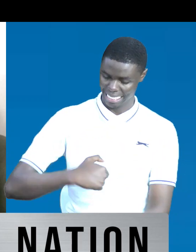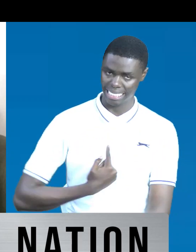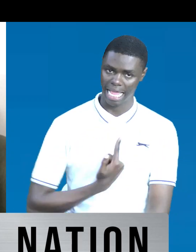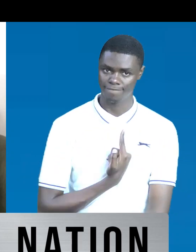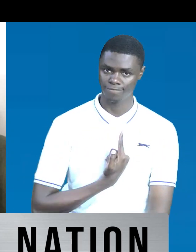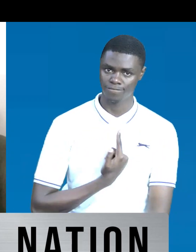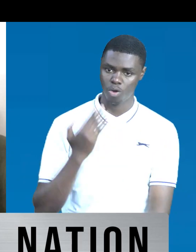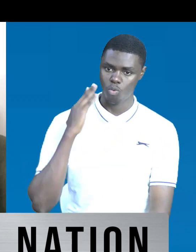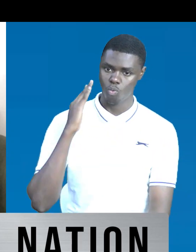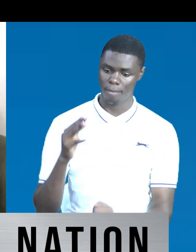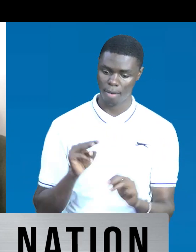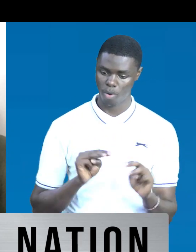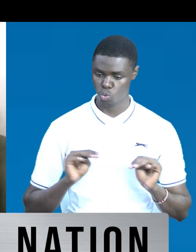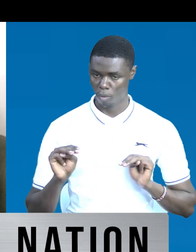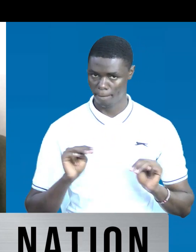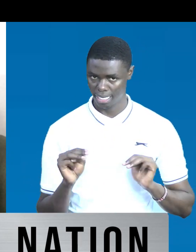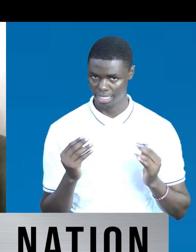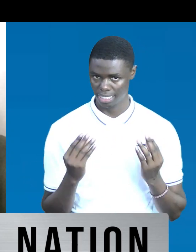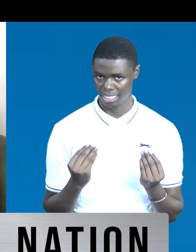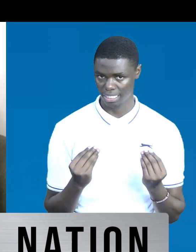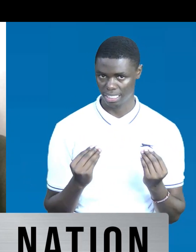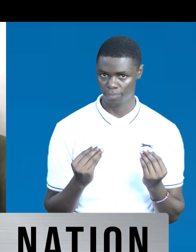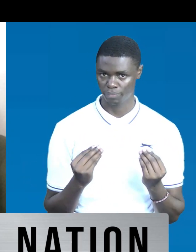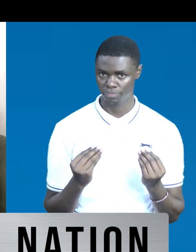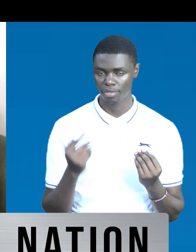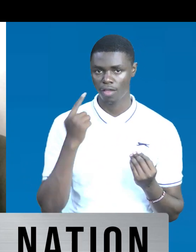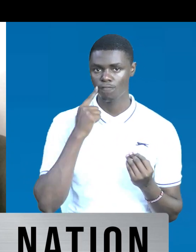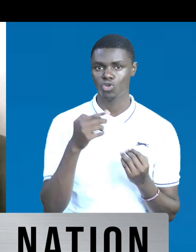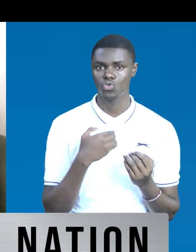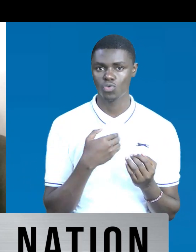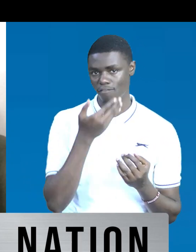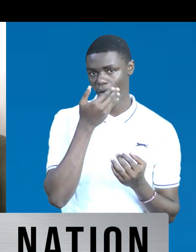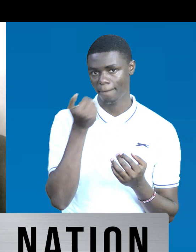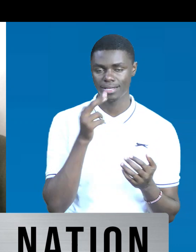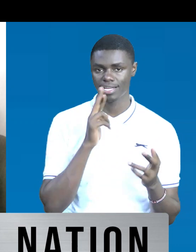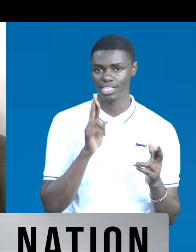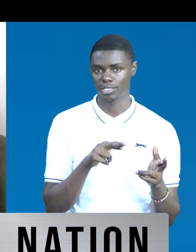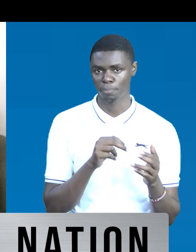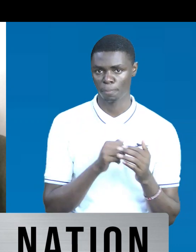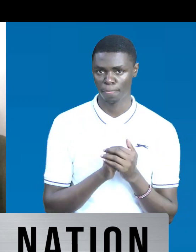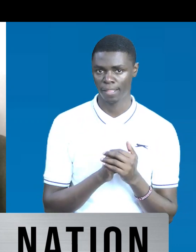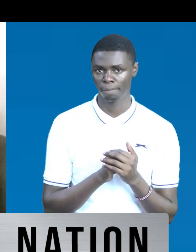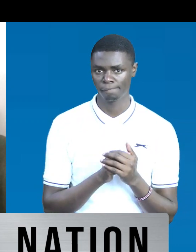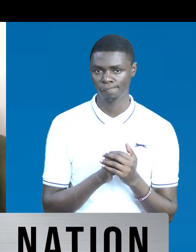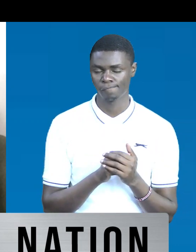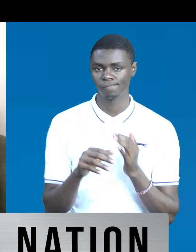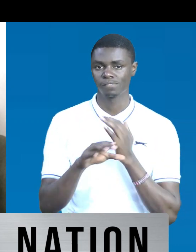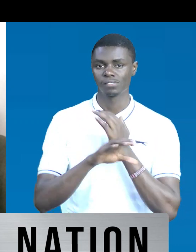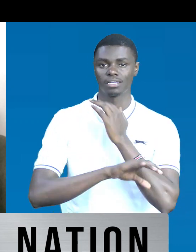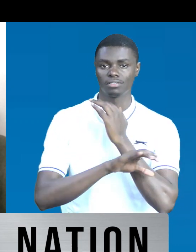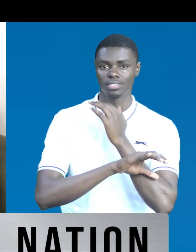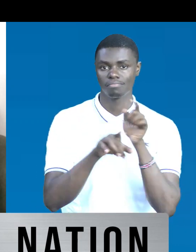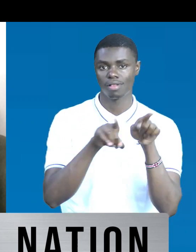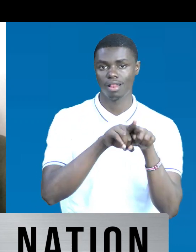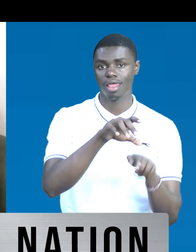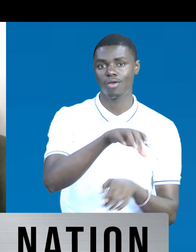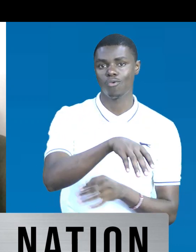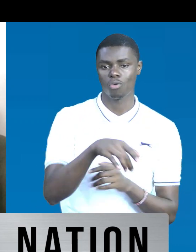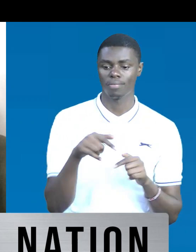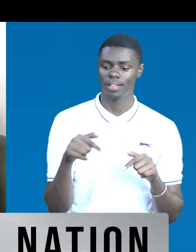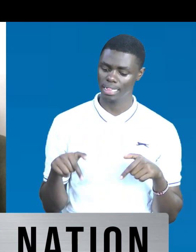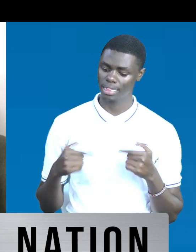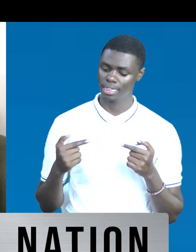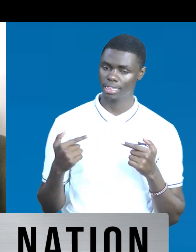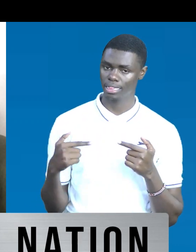who will be able to manage it easily for you to have the better outcomes. Countries like Congo have been in conflict